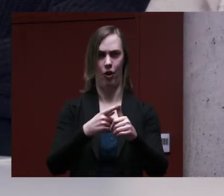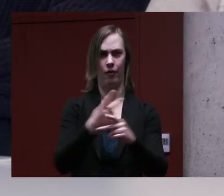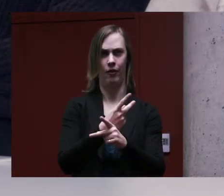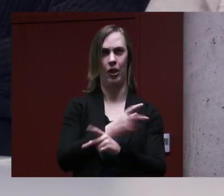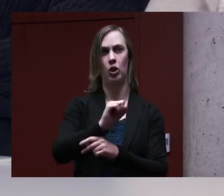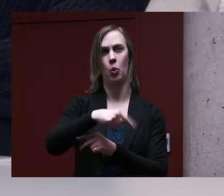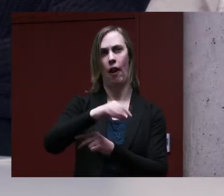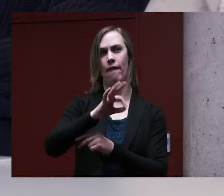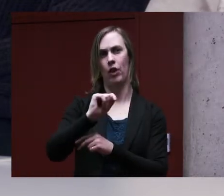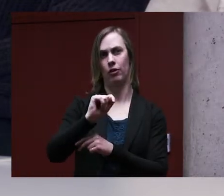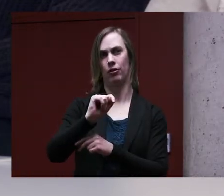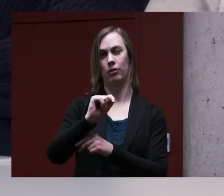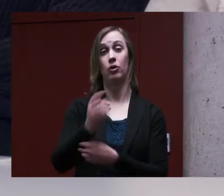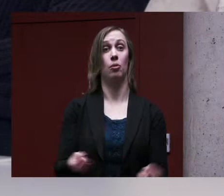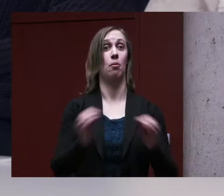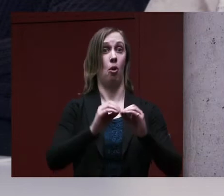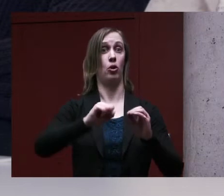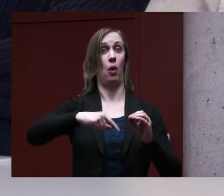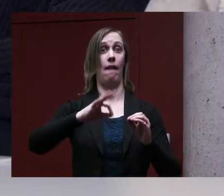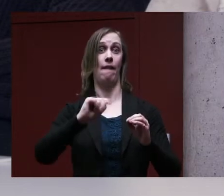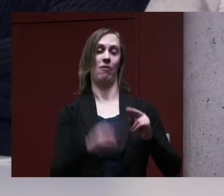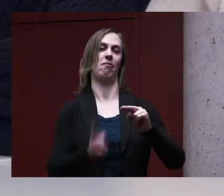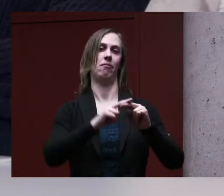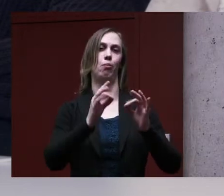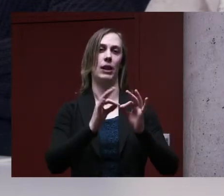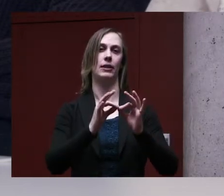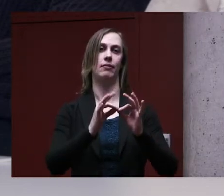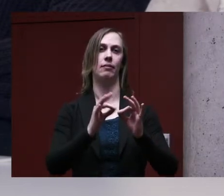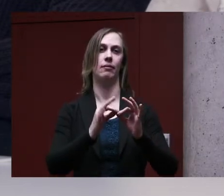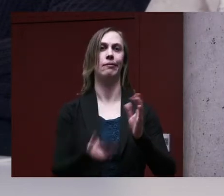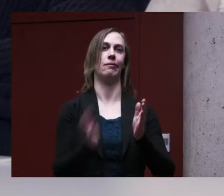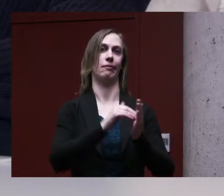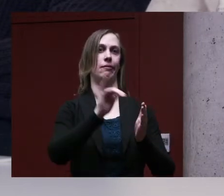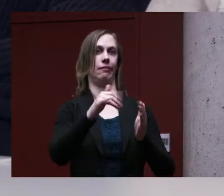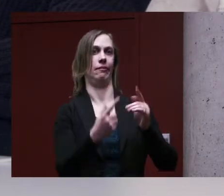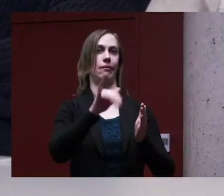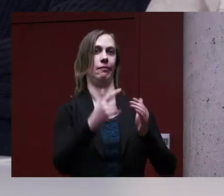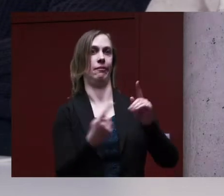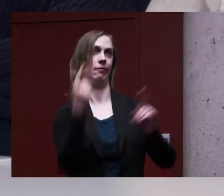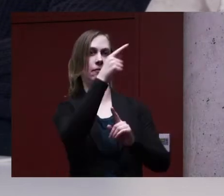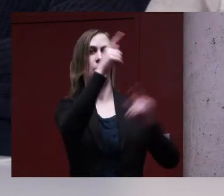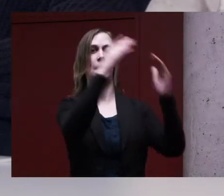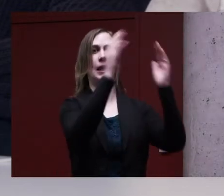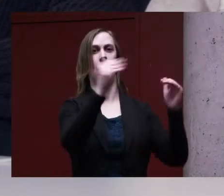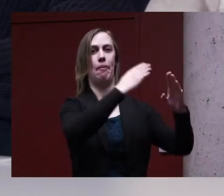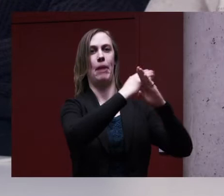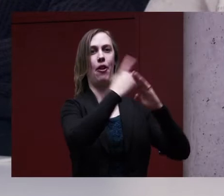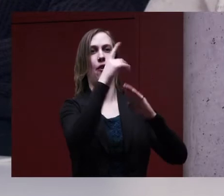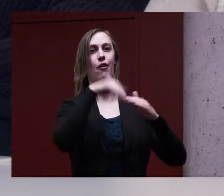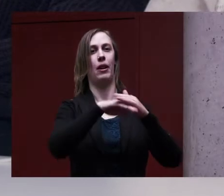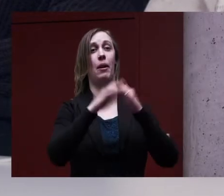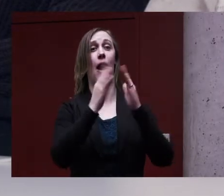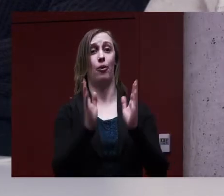More square footage means a higher cost. This is yet another example of systemic barriers for accessible housing for persons with